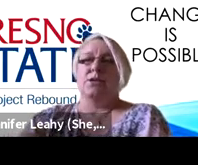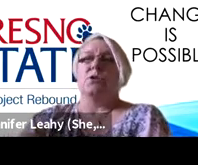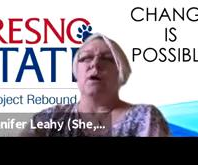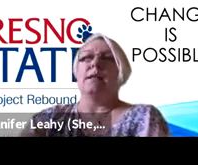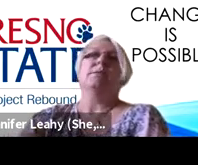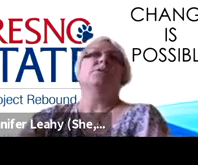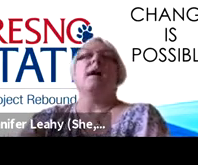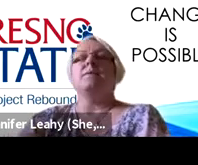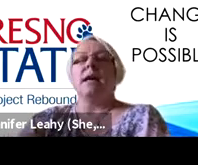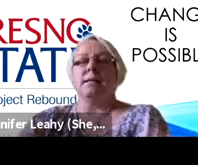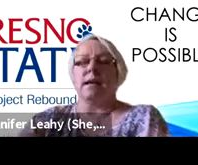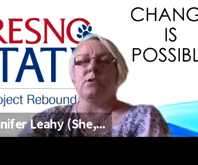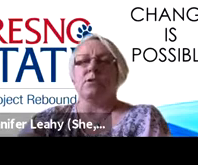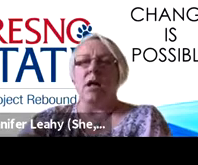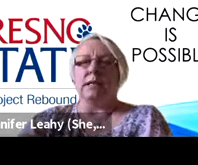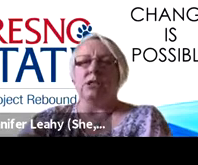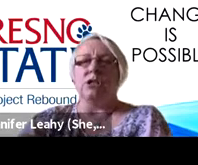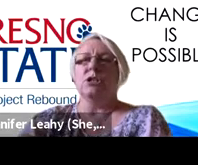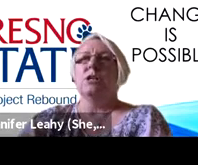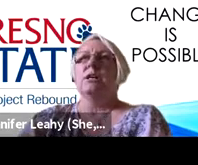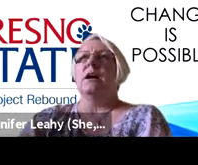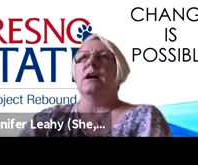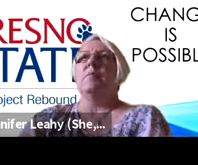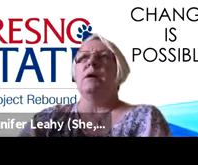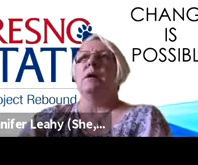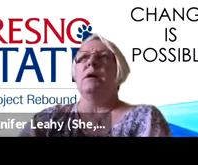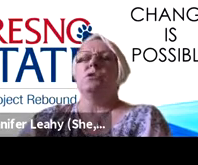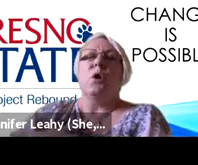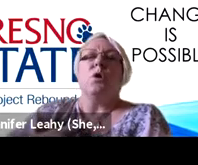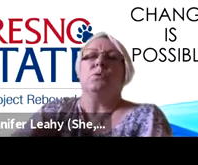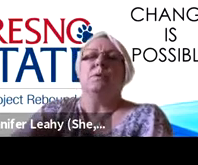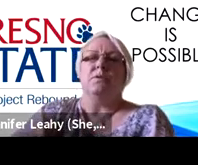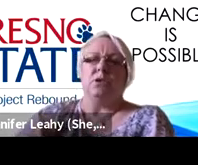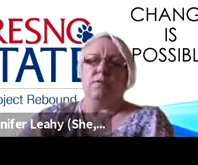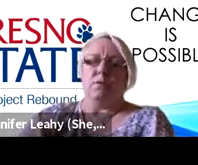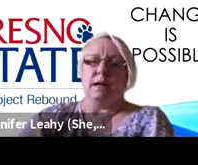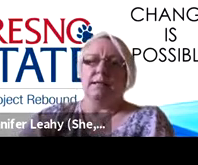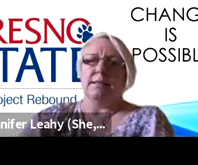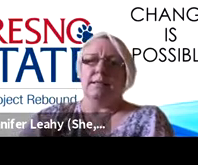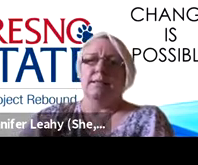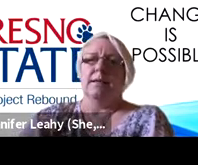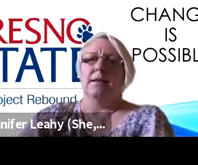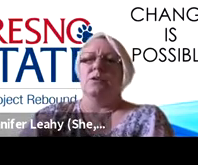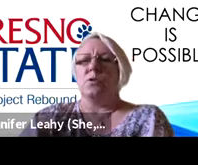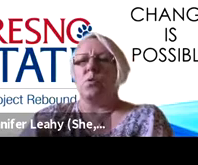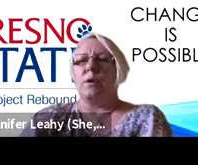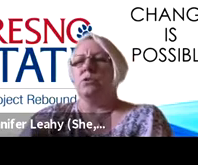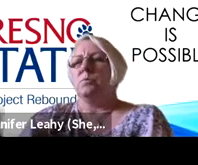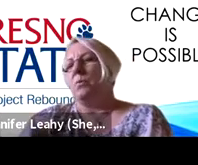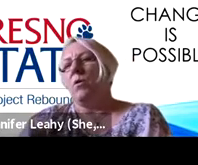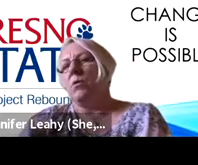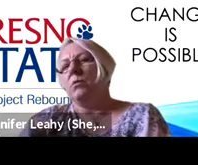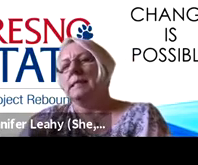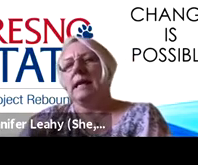publicized. So unless you have that insider knowledge to know to even look for it, you're going